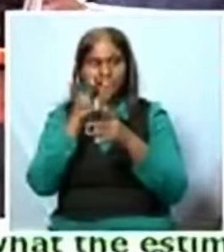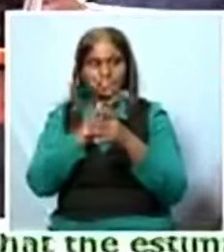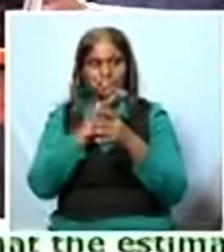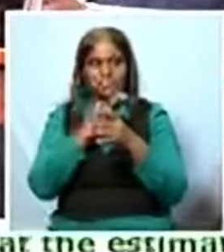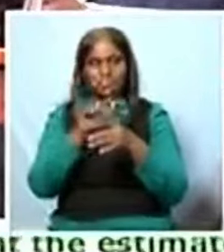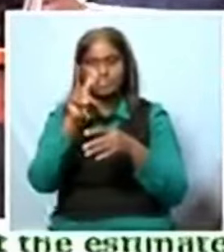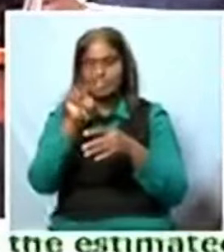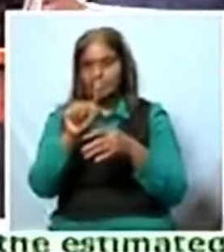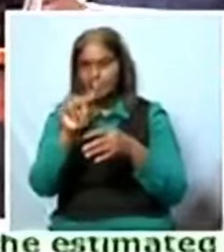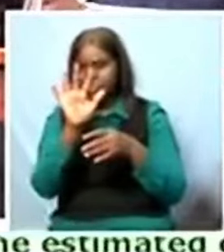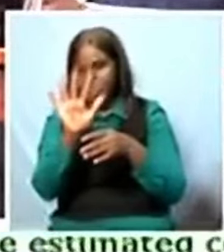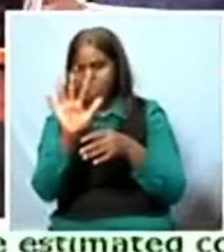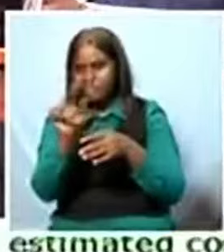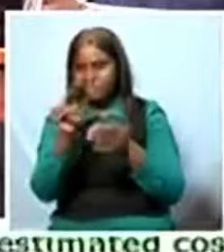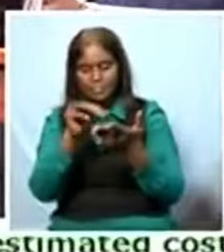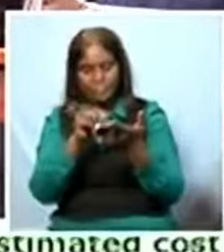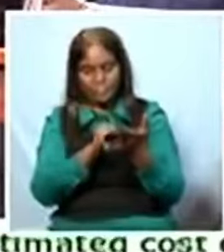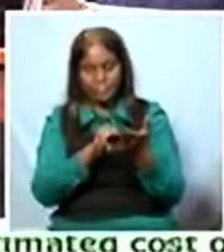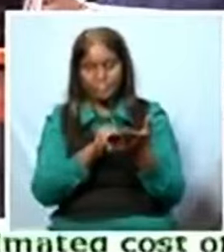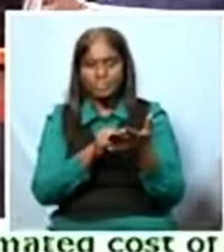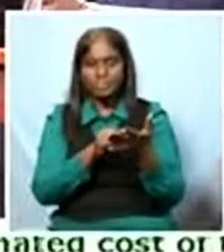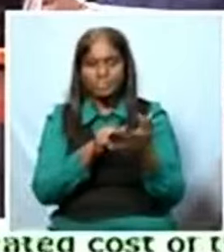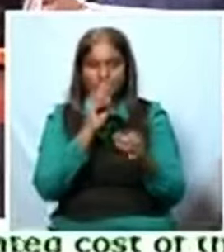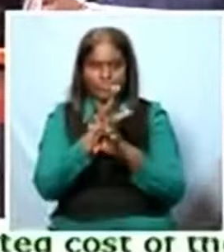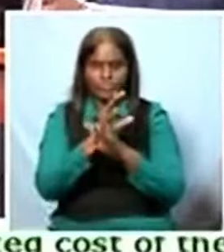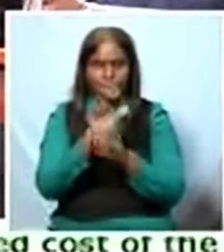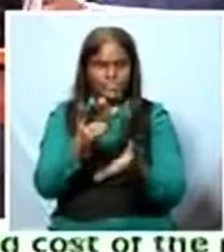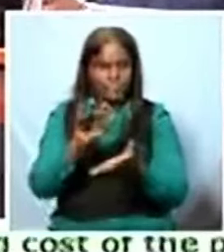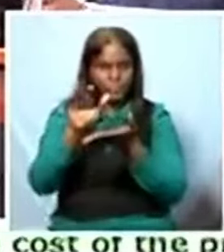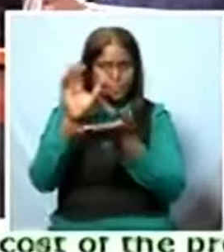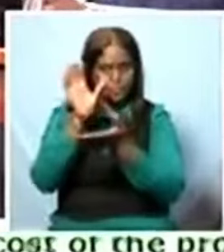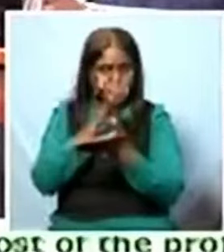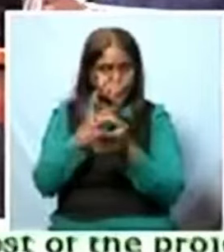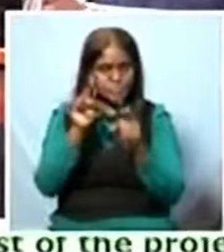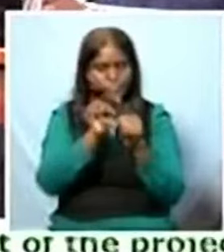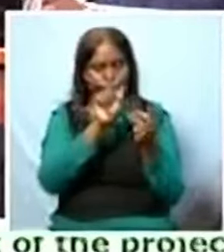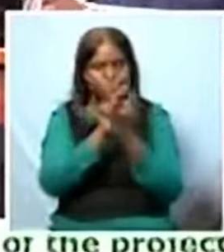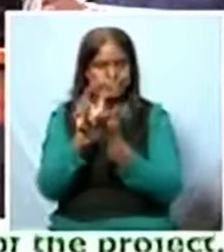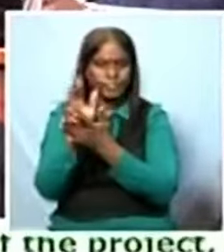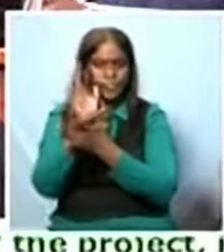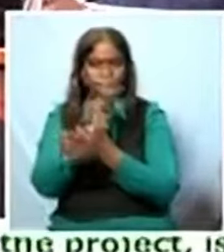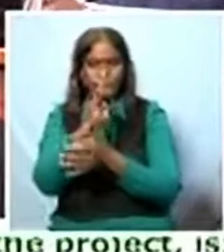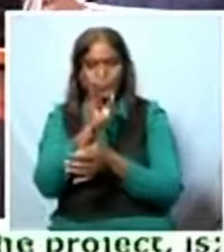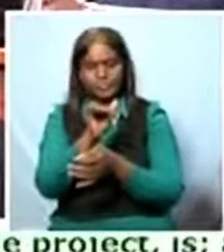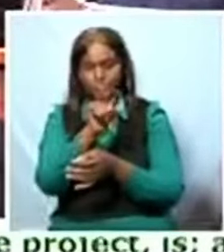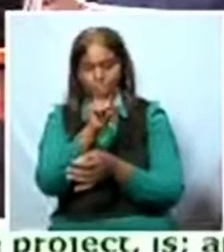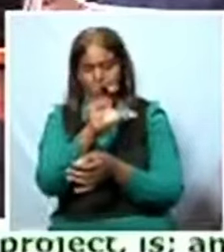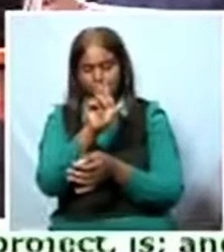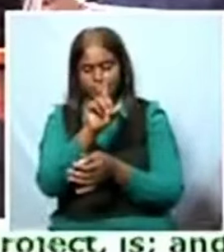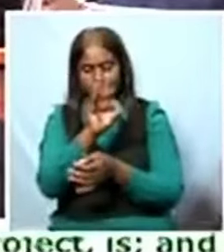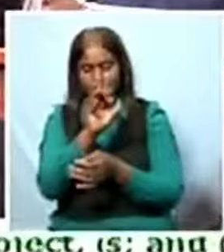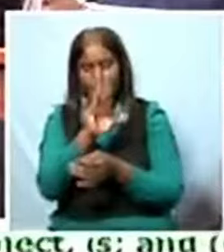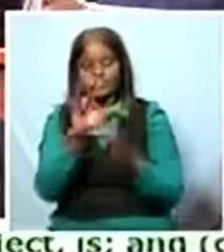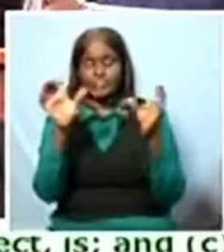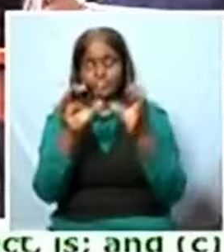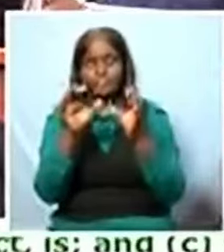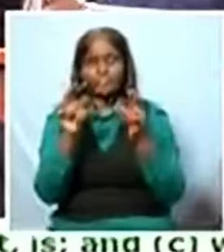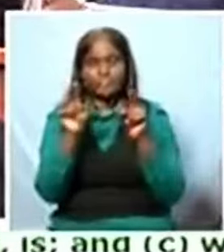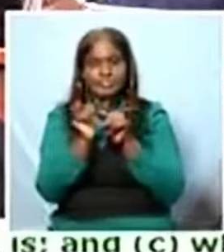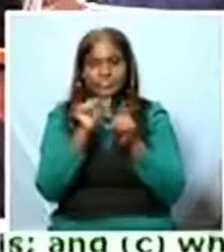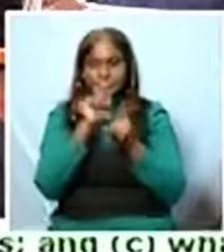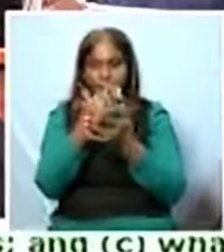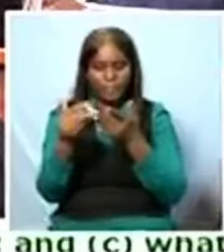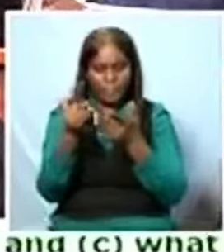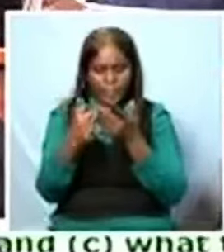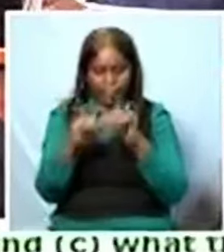the 2.5 million kwacha, which was already allocated and approved by CDF committee, is not